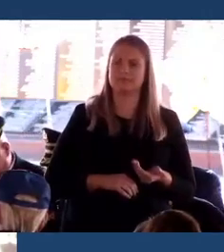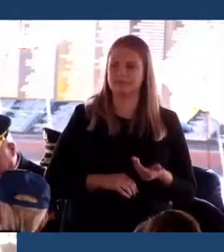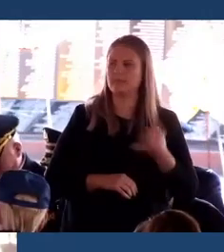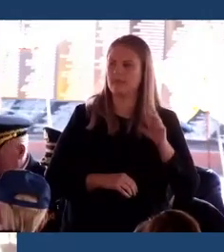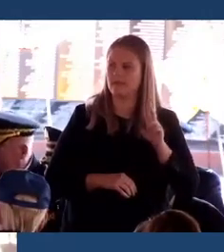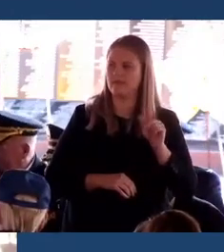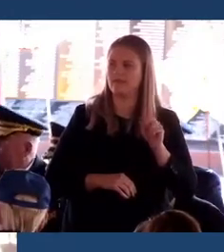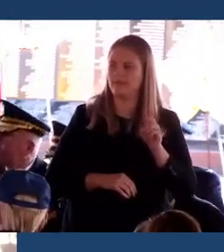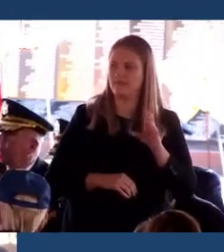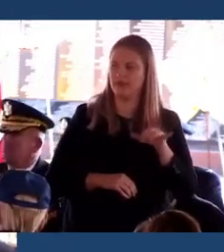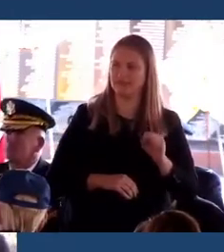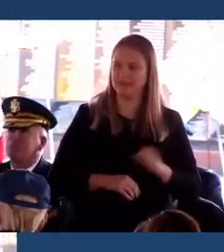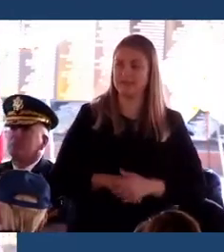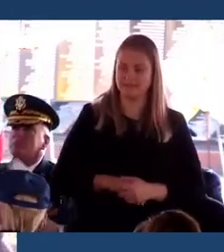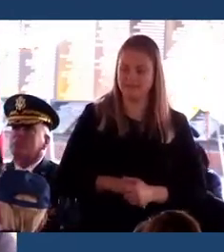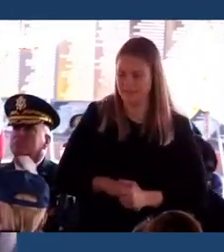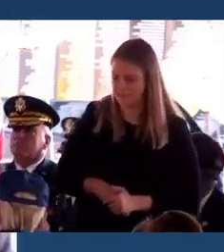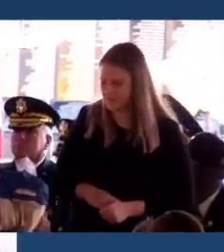Francisco Rendon.